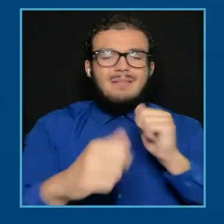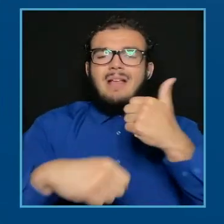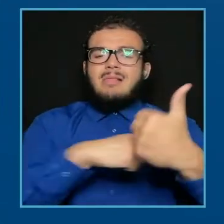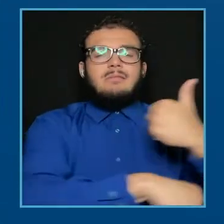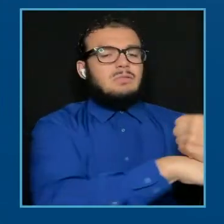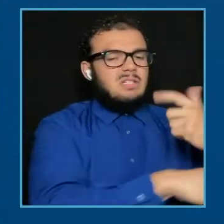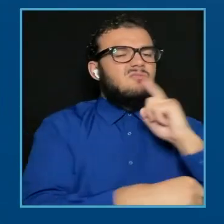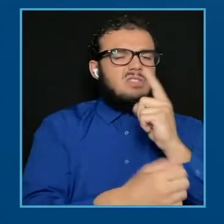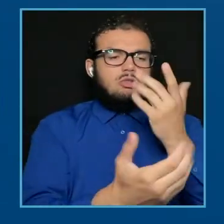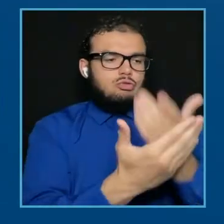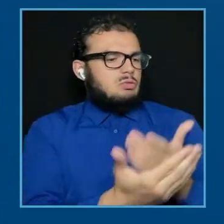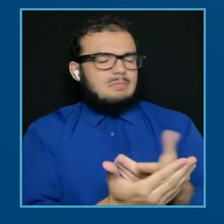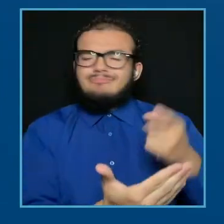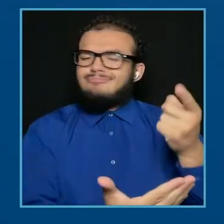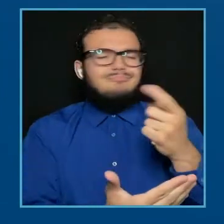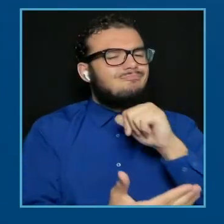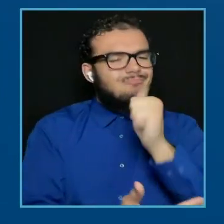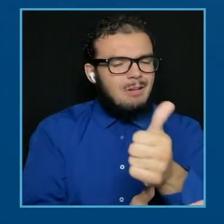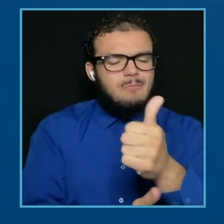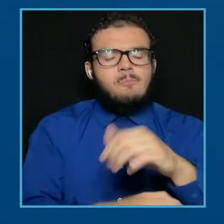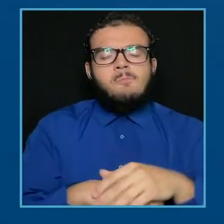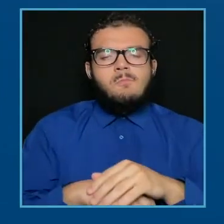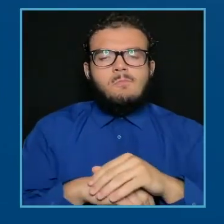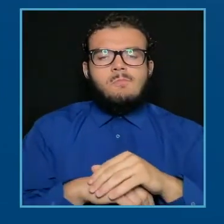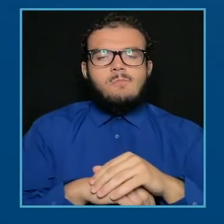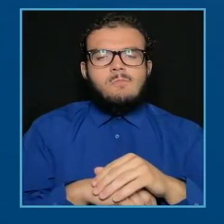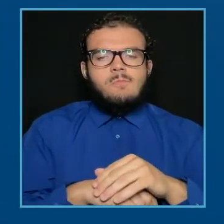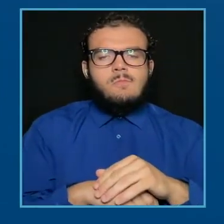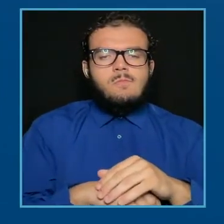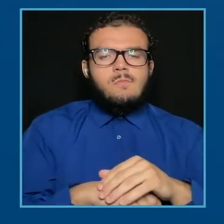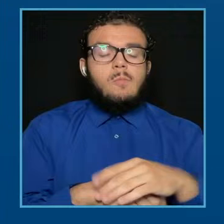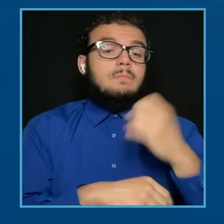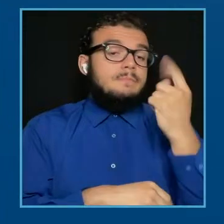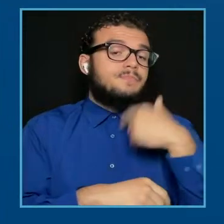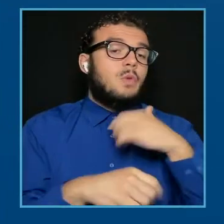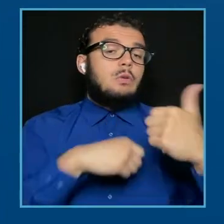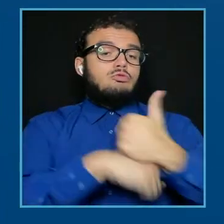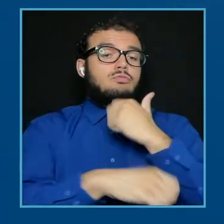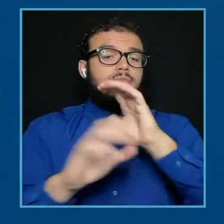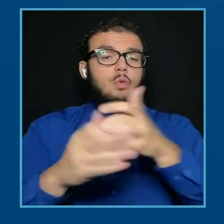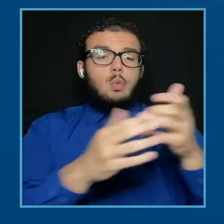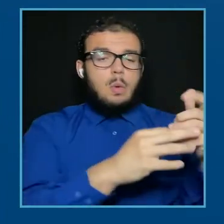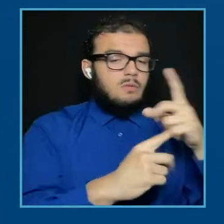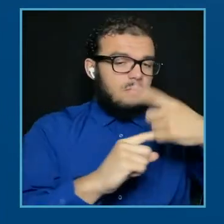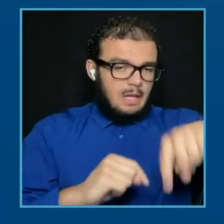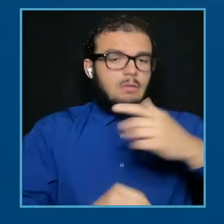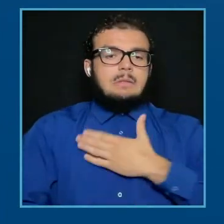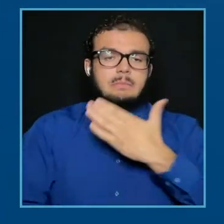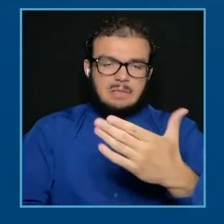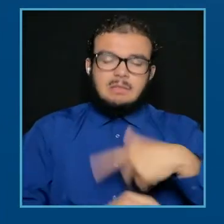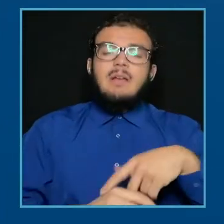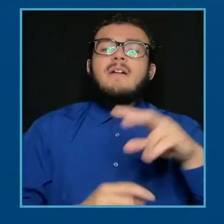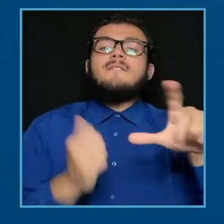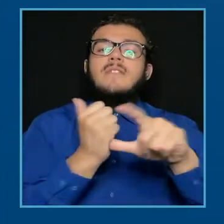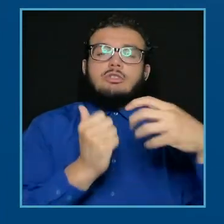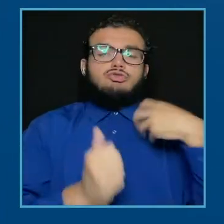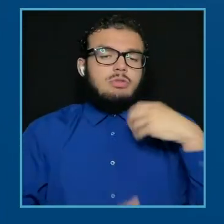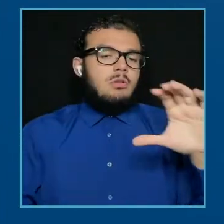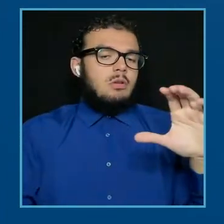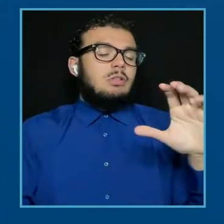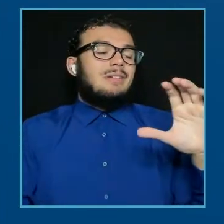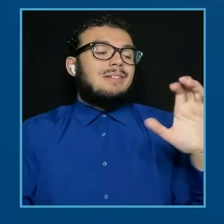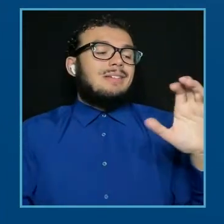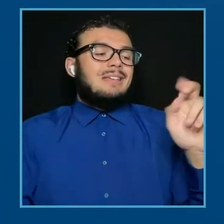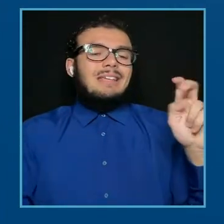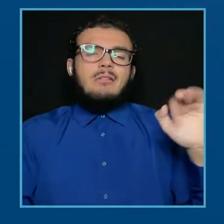true on their face. Notably, the challenging parties expressly admit that Vice Chair Kenyatta is not at fault here.